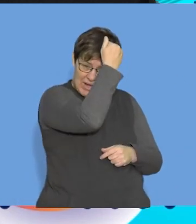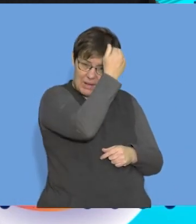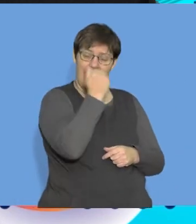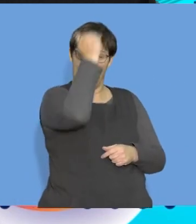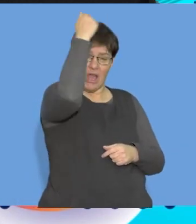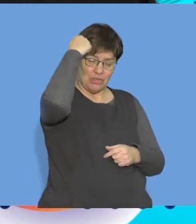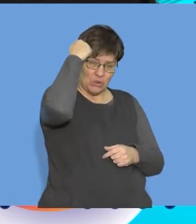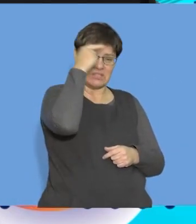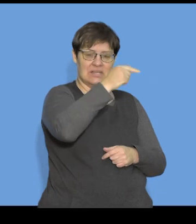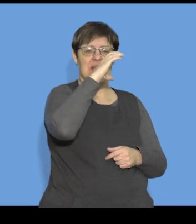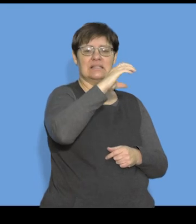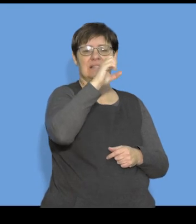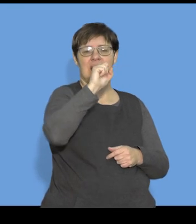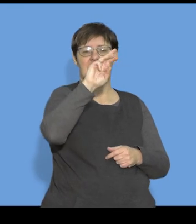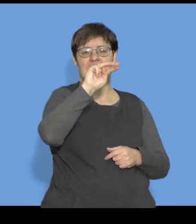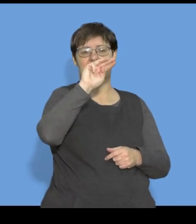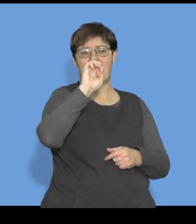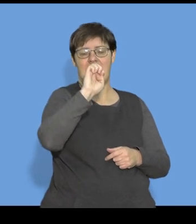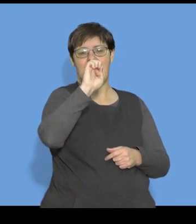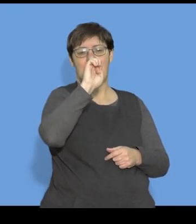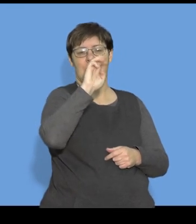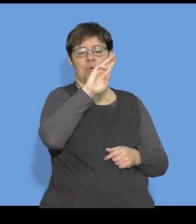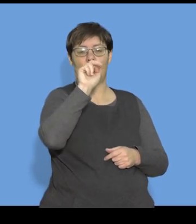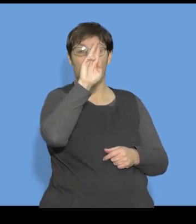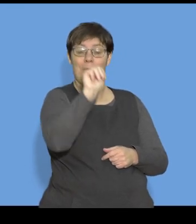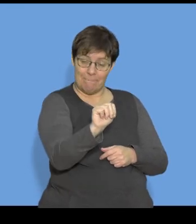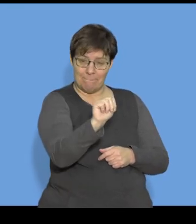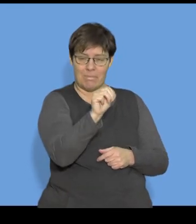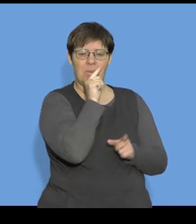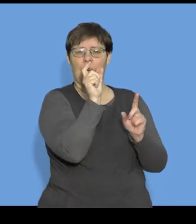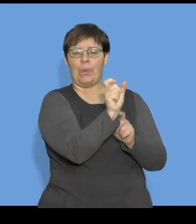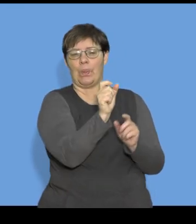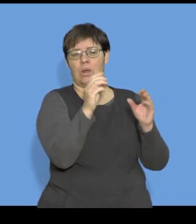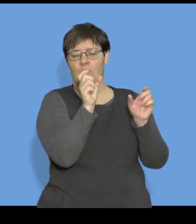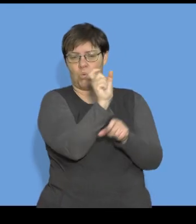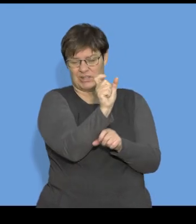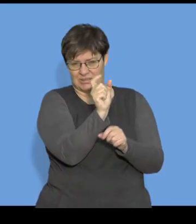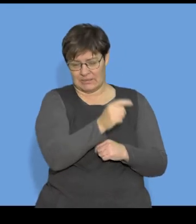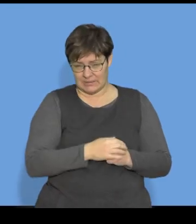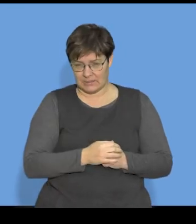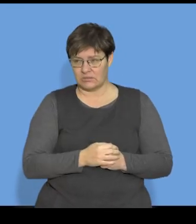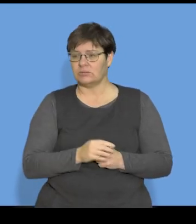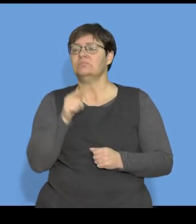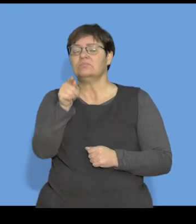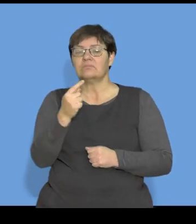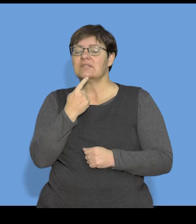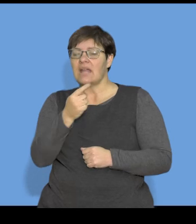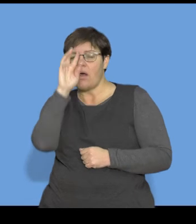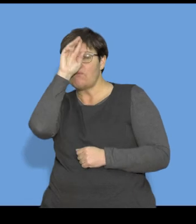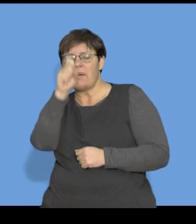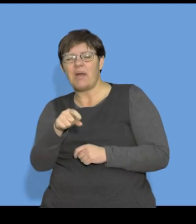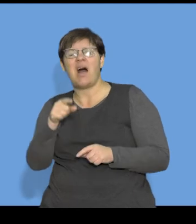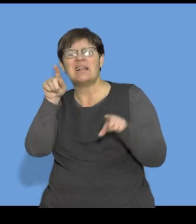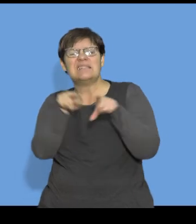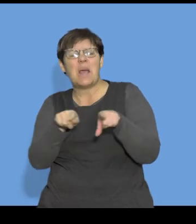high thoughts are. Then we continue. Then we are here where I said you should remember that